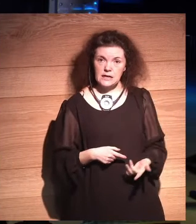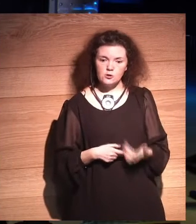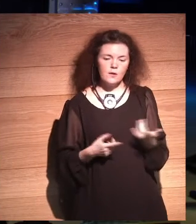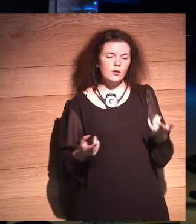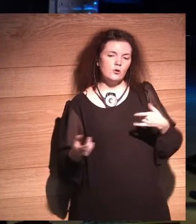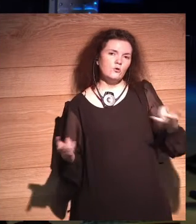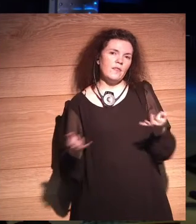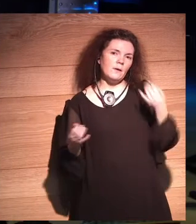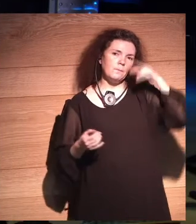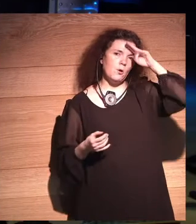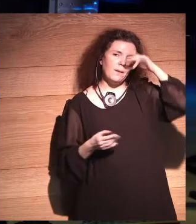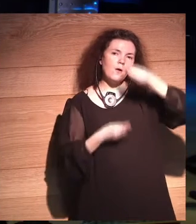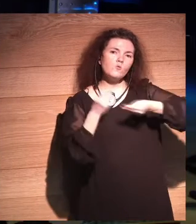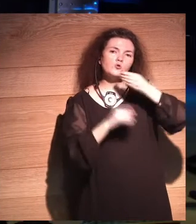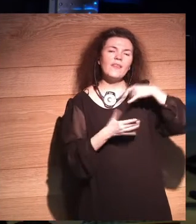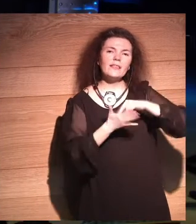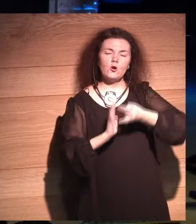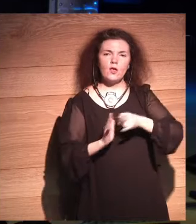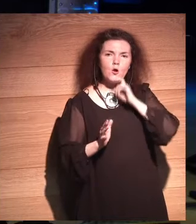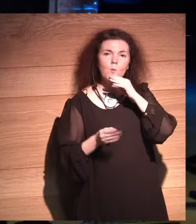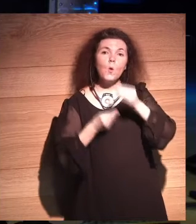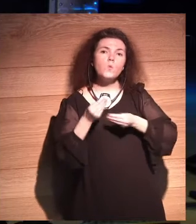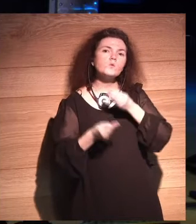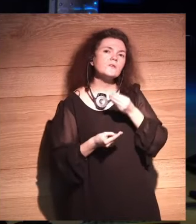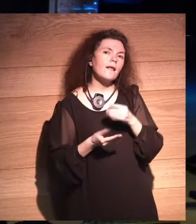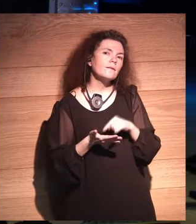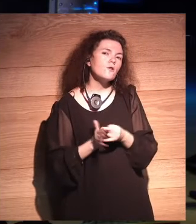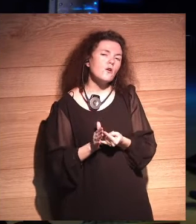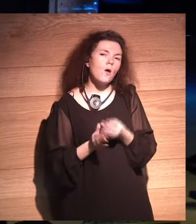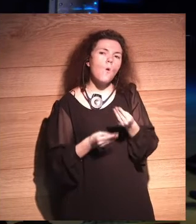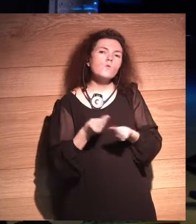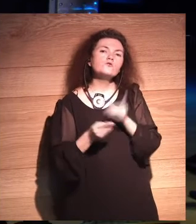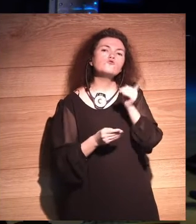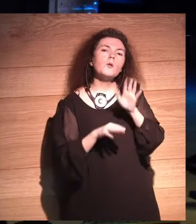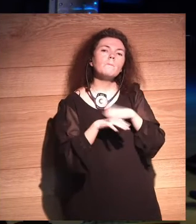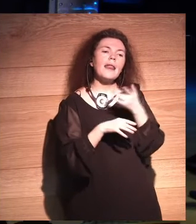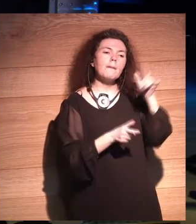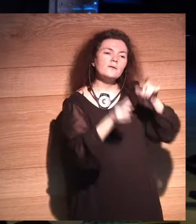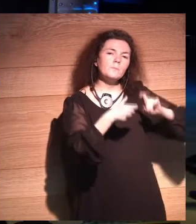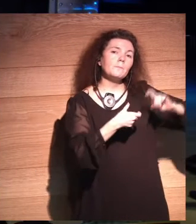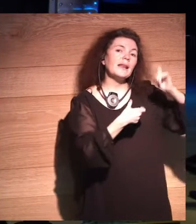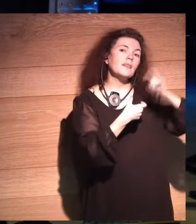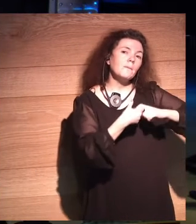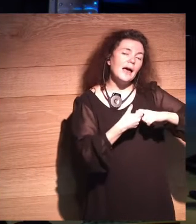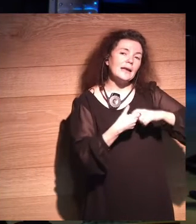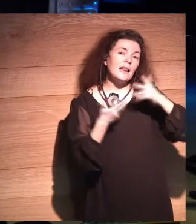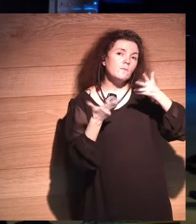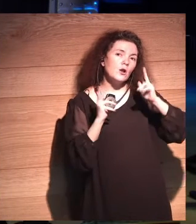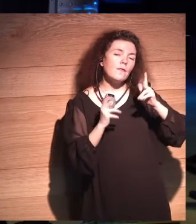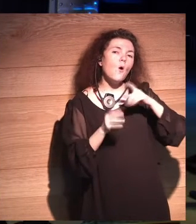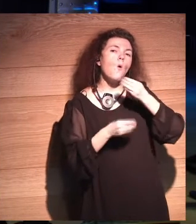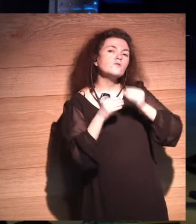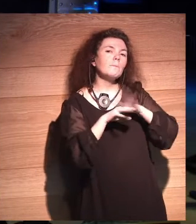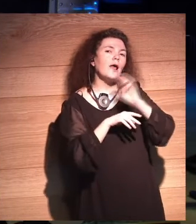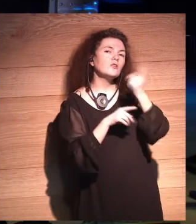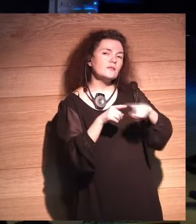and how they might be used not only to engage us and treat us as active participants in our democracy, but how they might actually